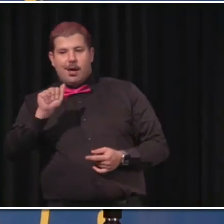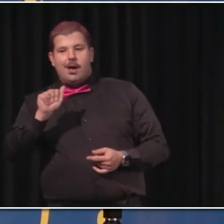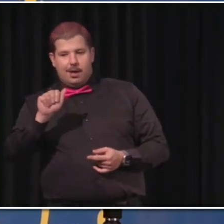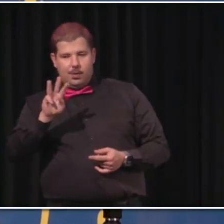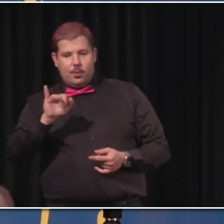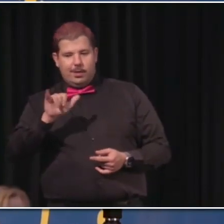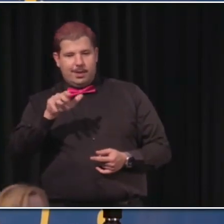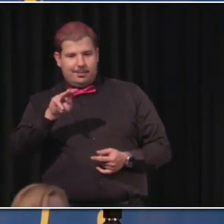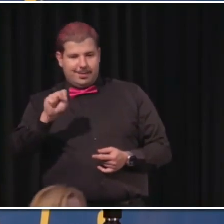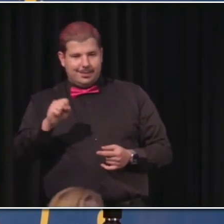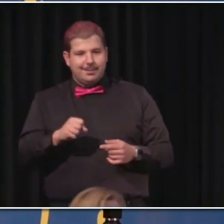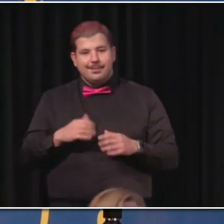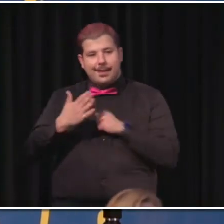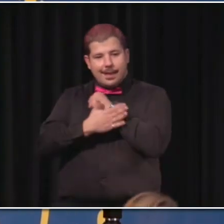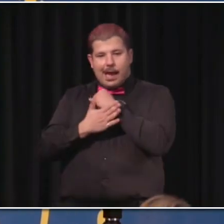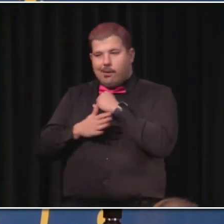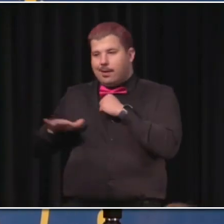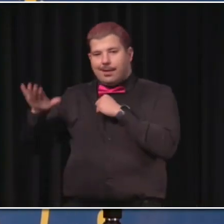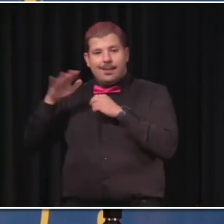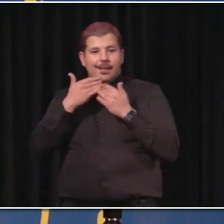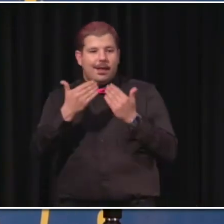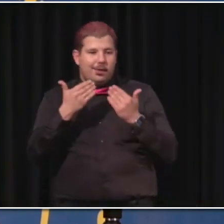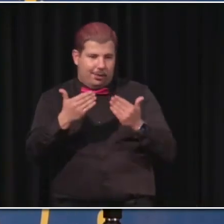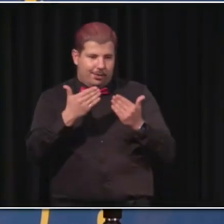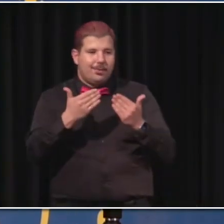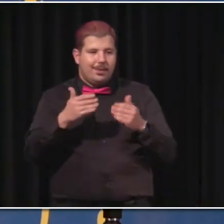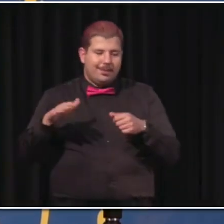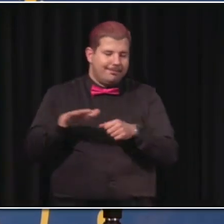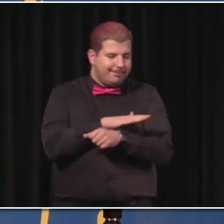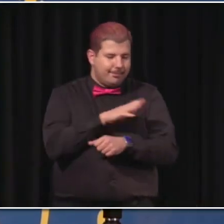you and the entire Williams family.